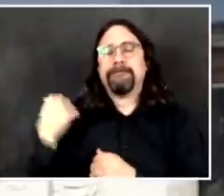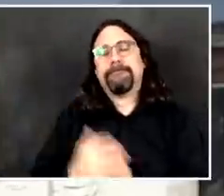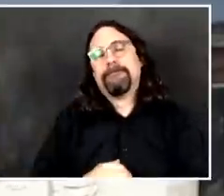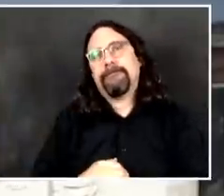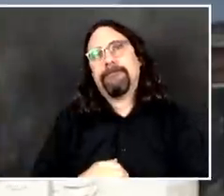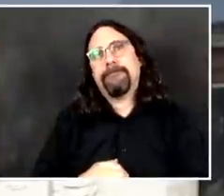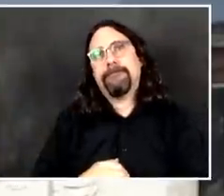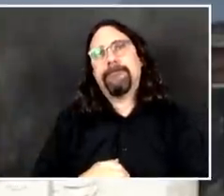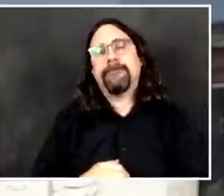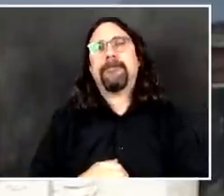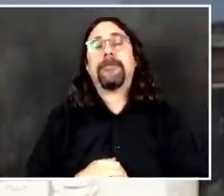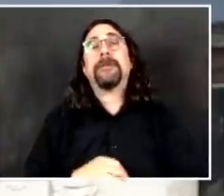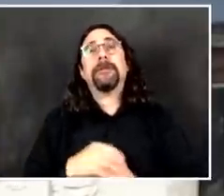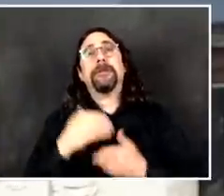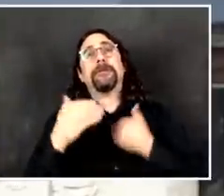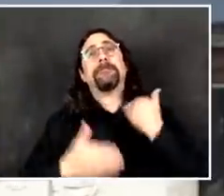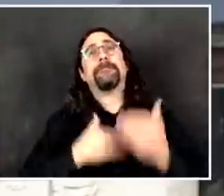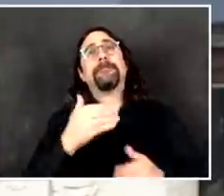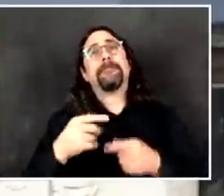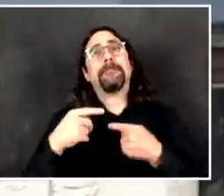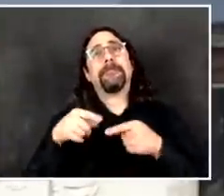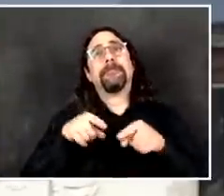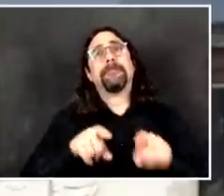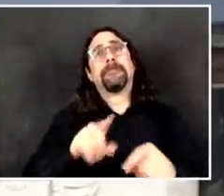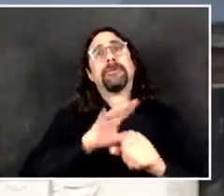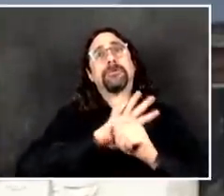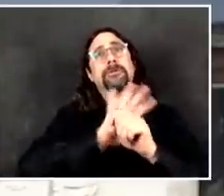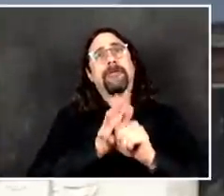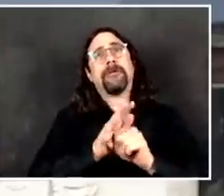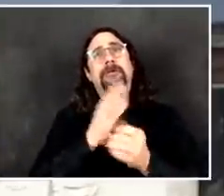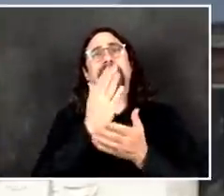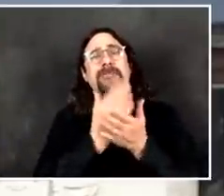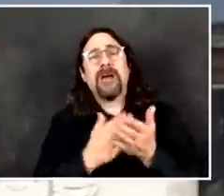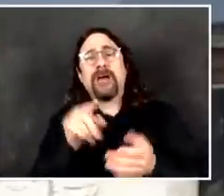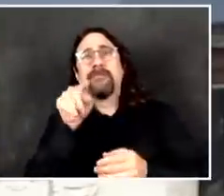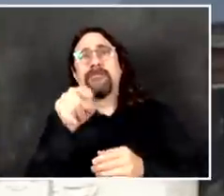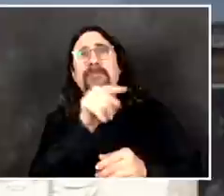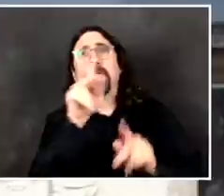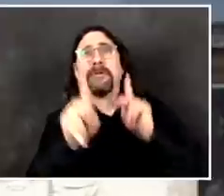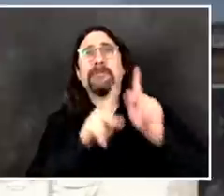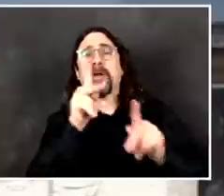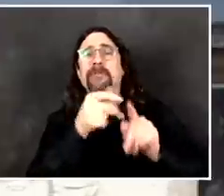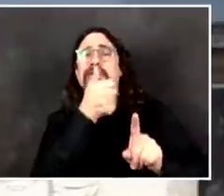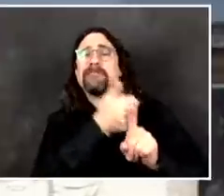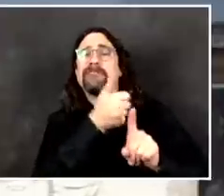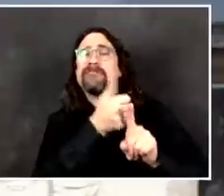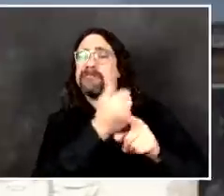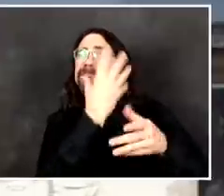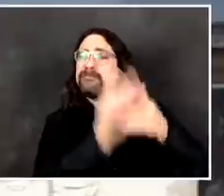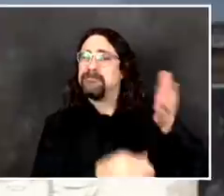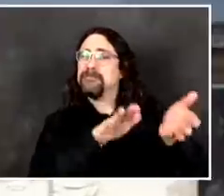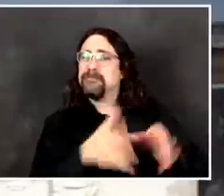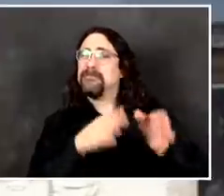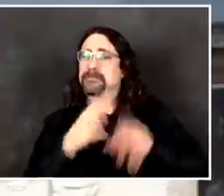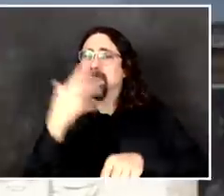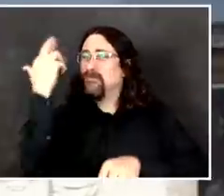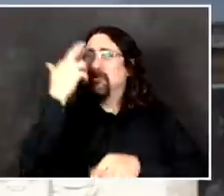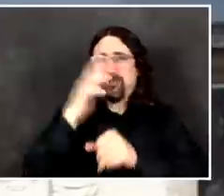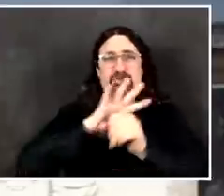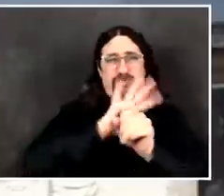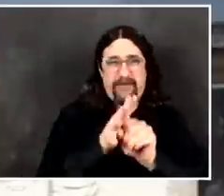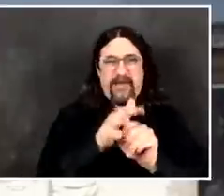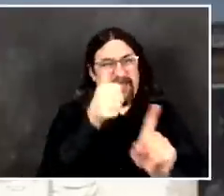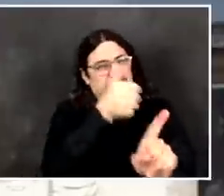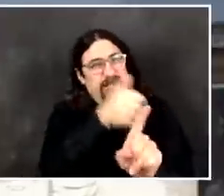Holocaust survivors. Think about that. They lived through one of the greatest atrocities in human history and then succumbed